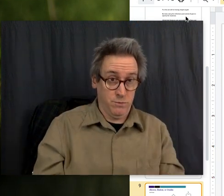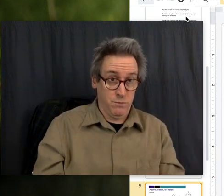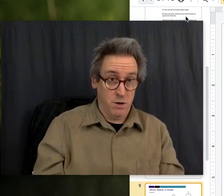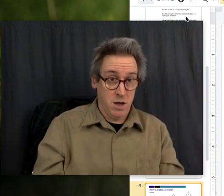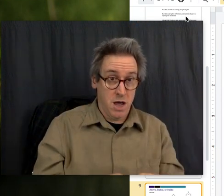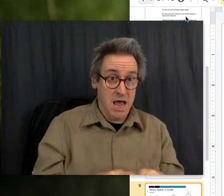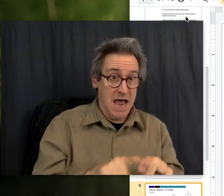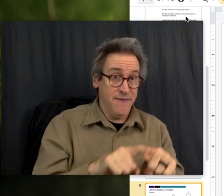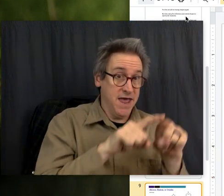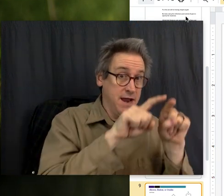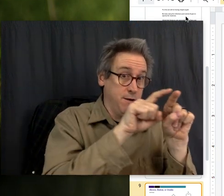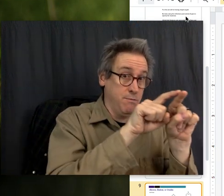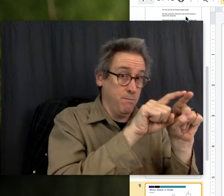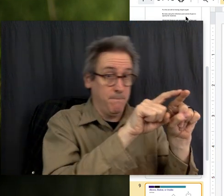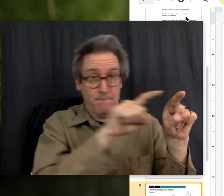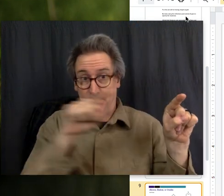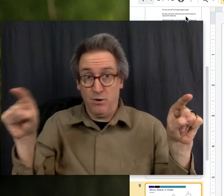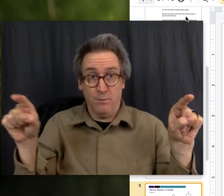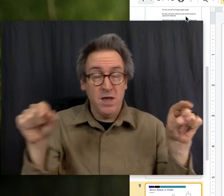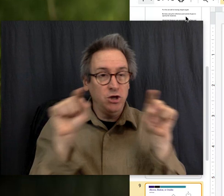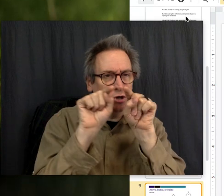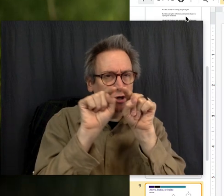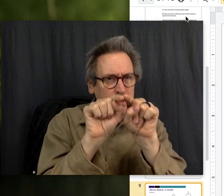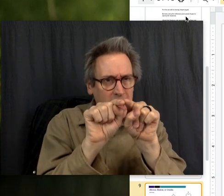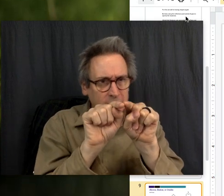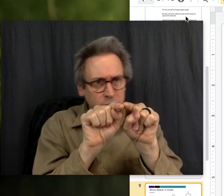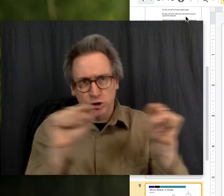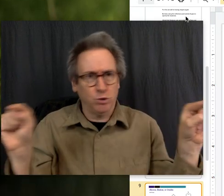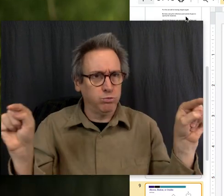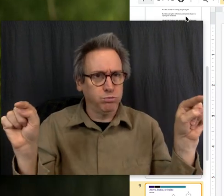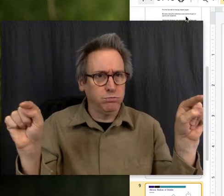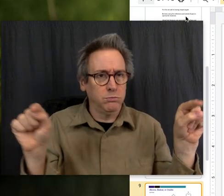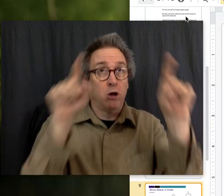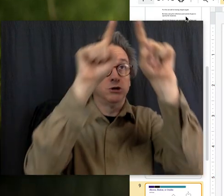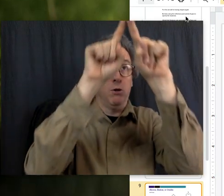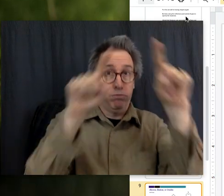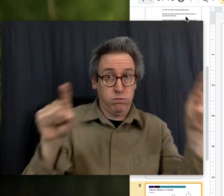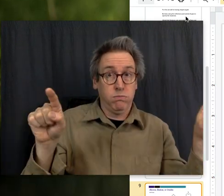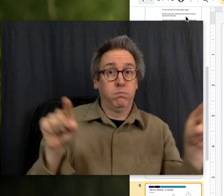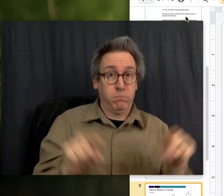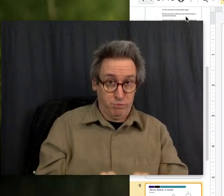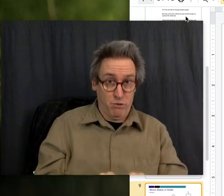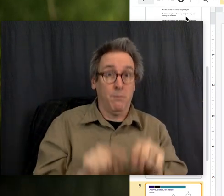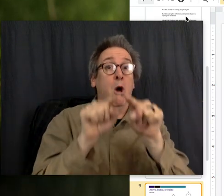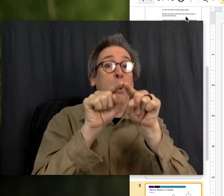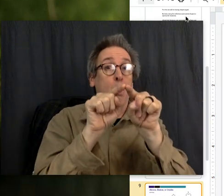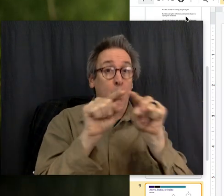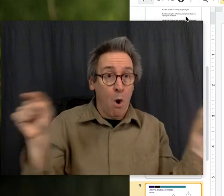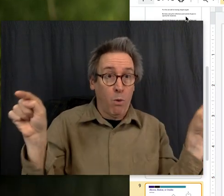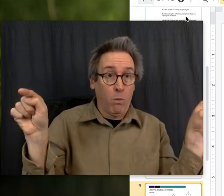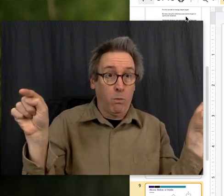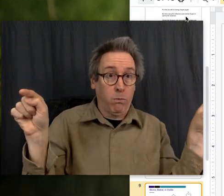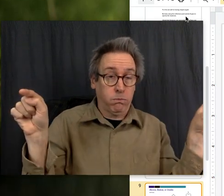shoom, and then boom. You can do a line. So, boom, boom.